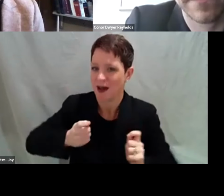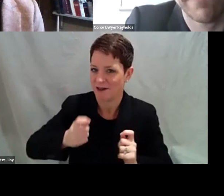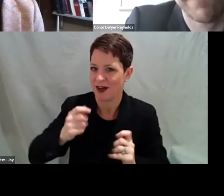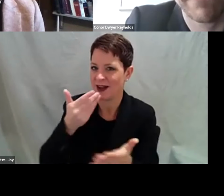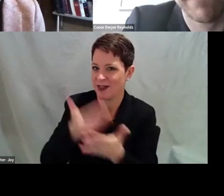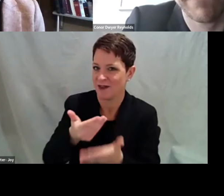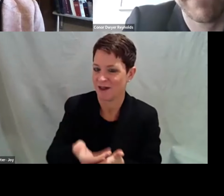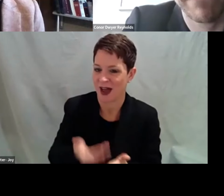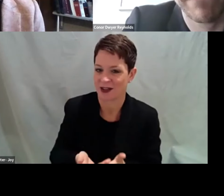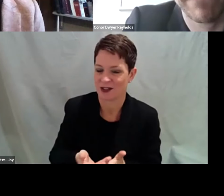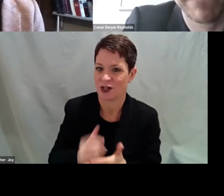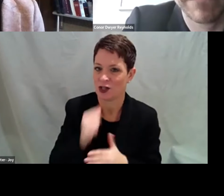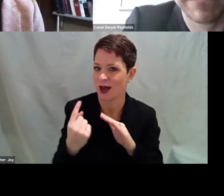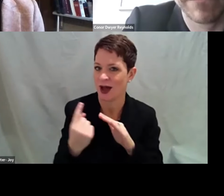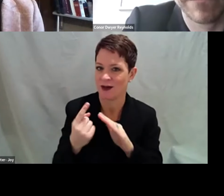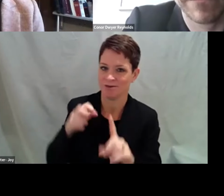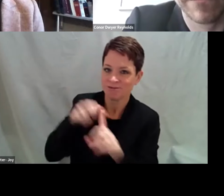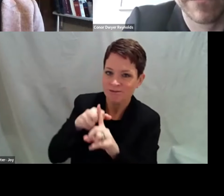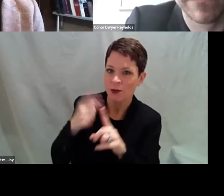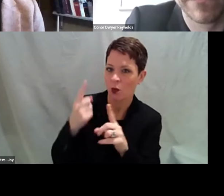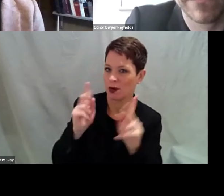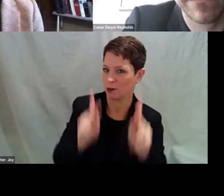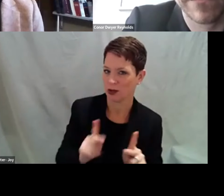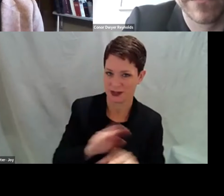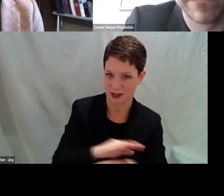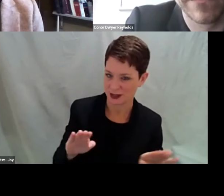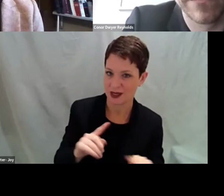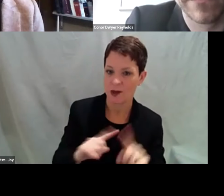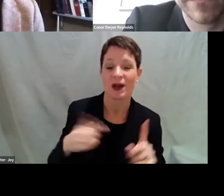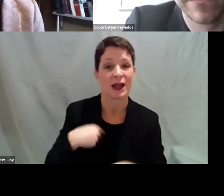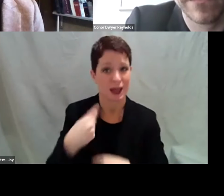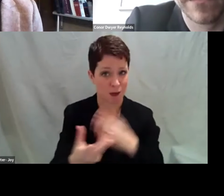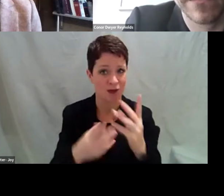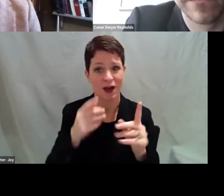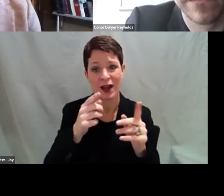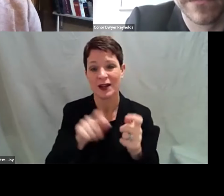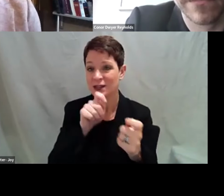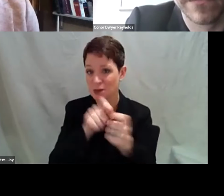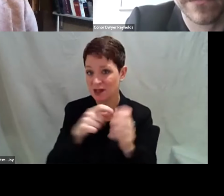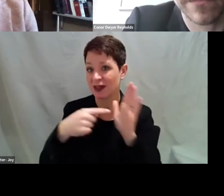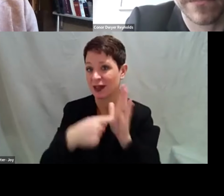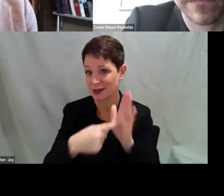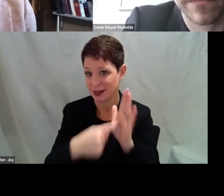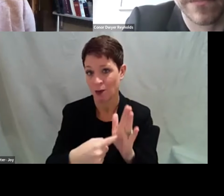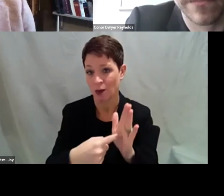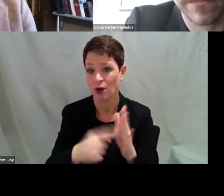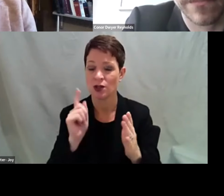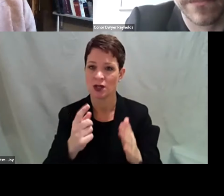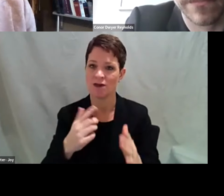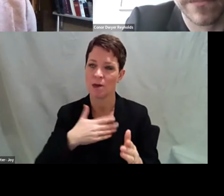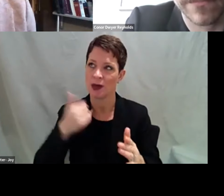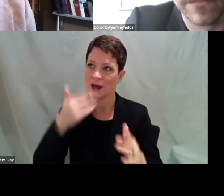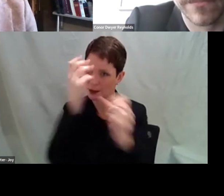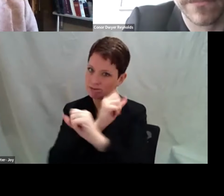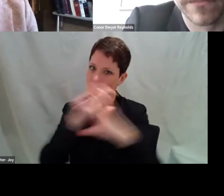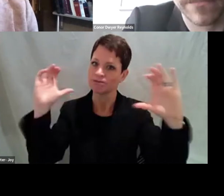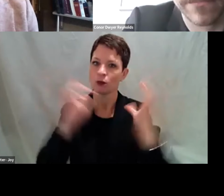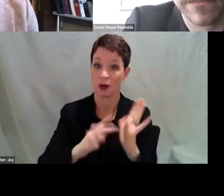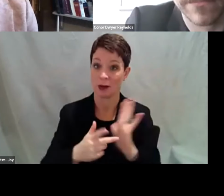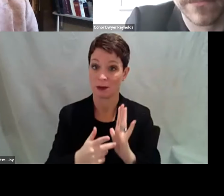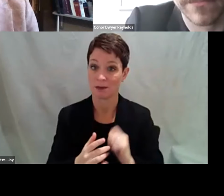not isolate any individual actor, but I can provide an individual example to give you all a sense of what I